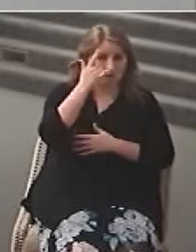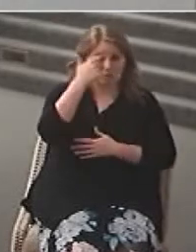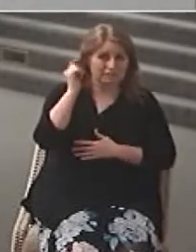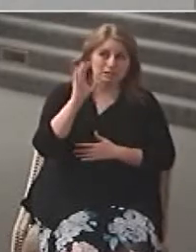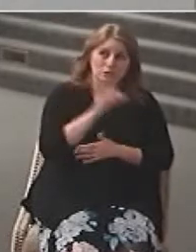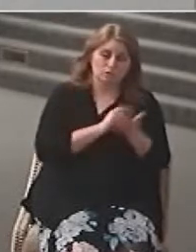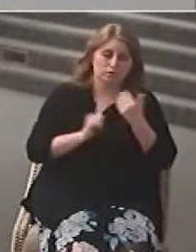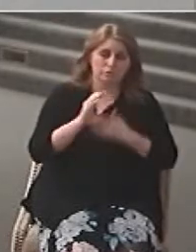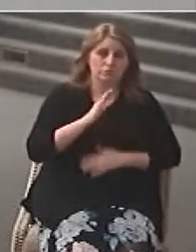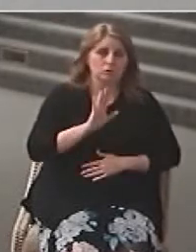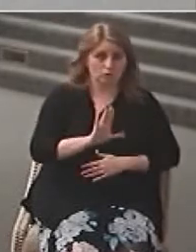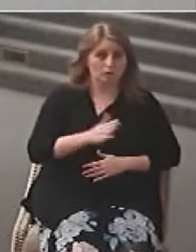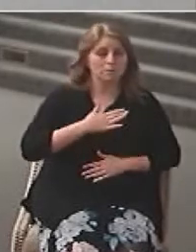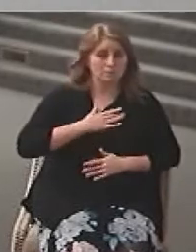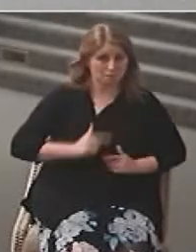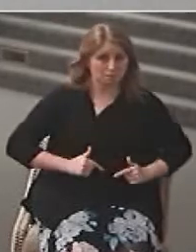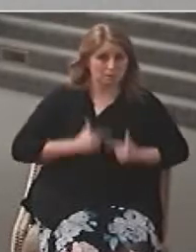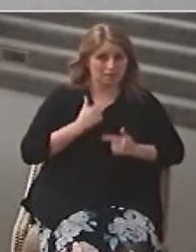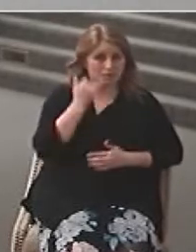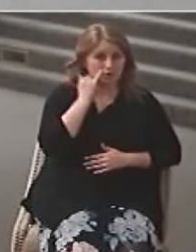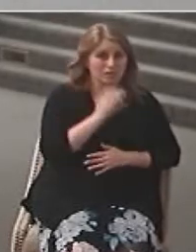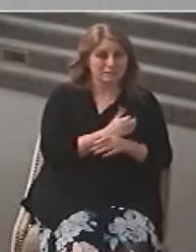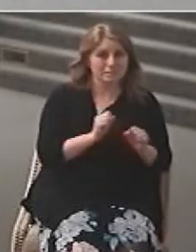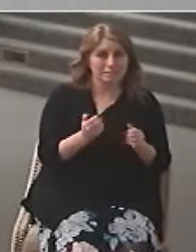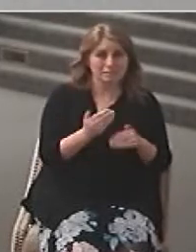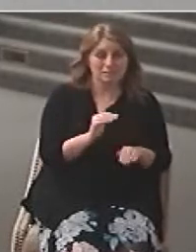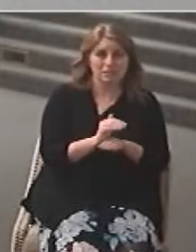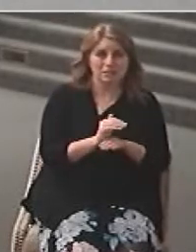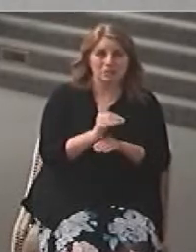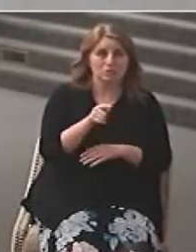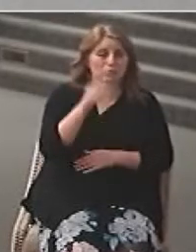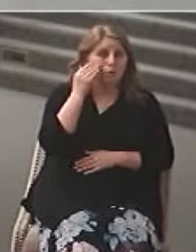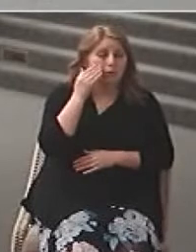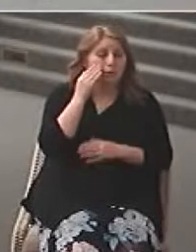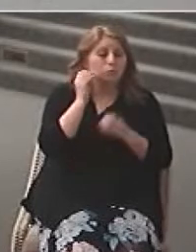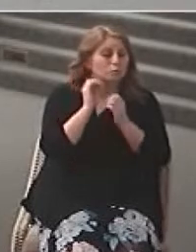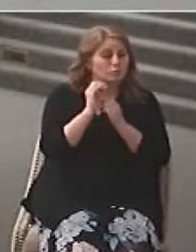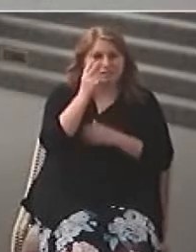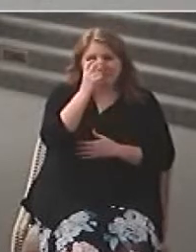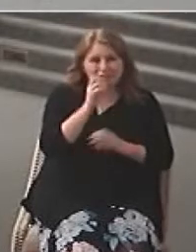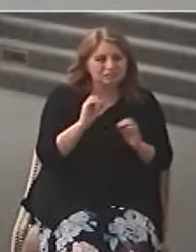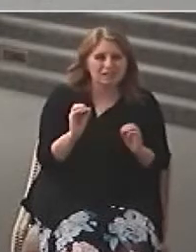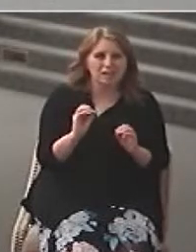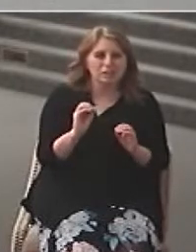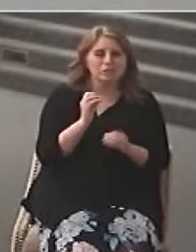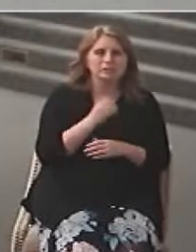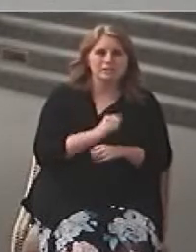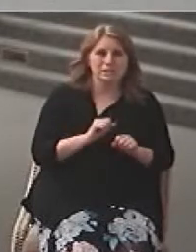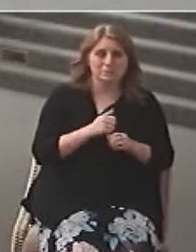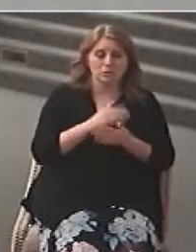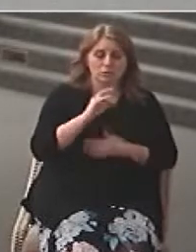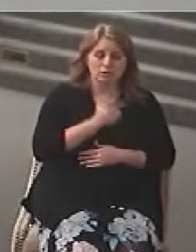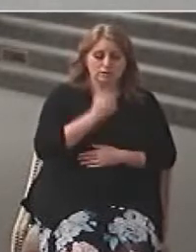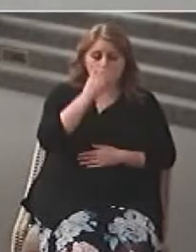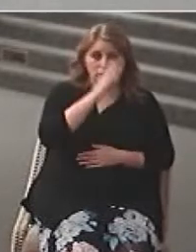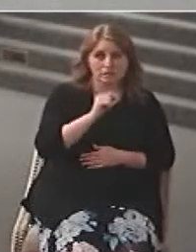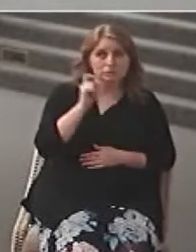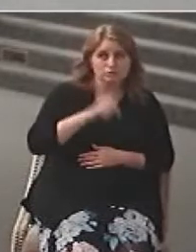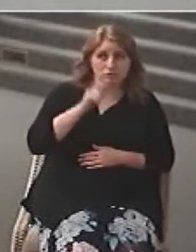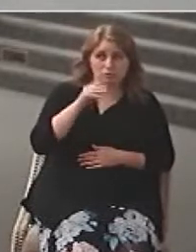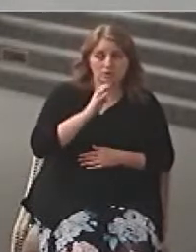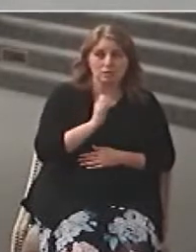my life. If you're saved this evening, then you know without a doubt that you're saved by the grace of God, then He ought to be the Lord of your